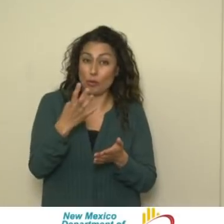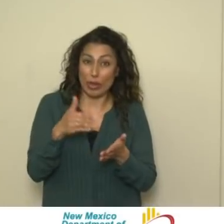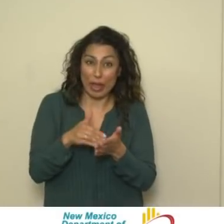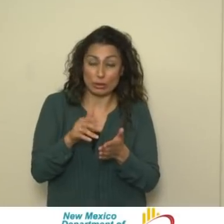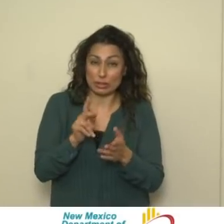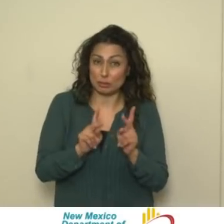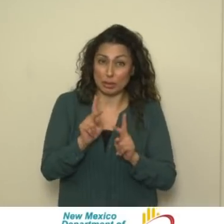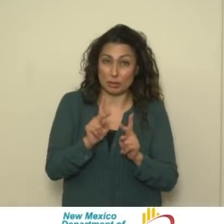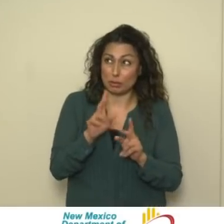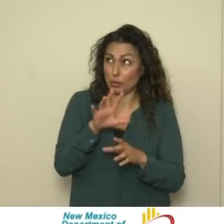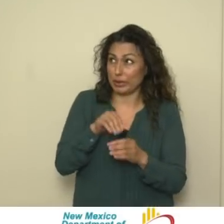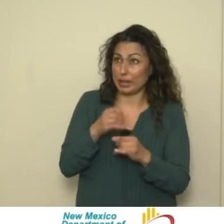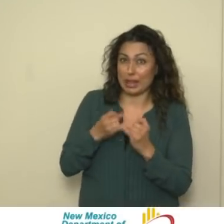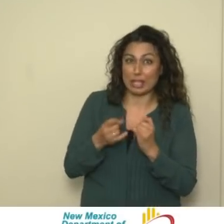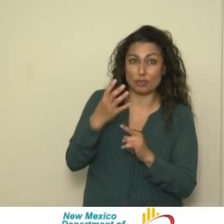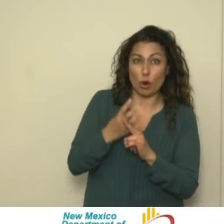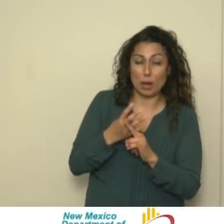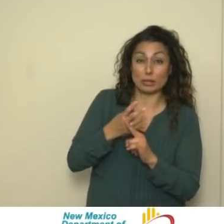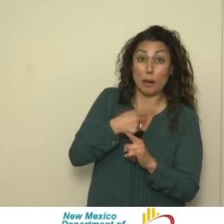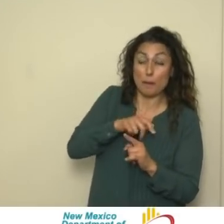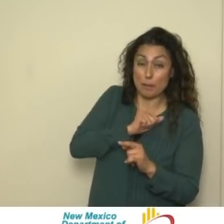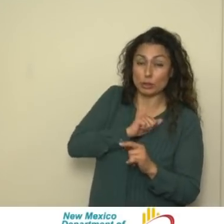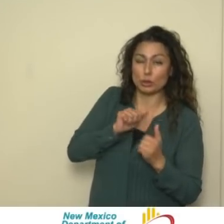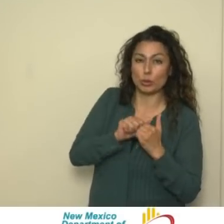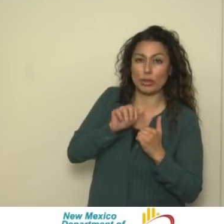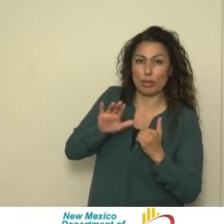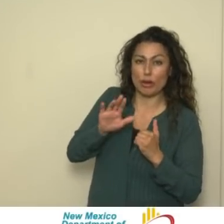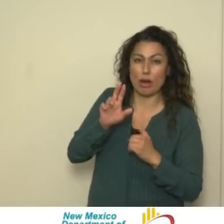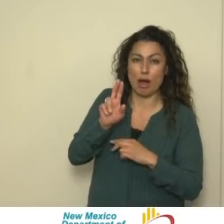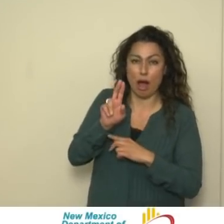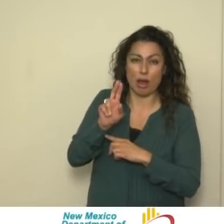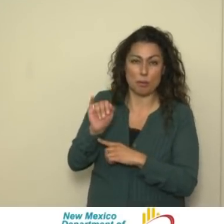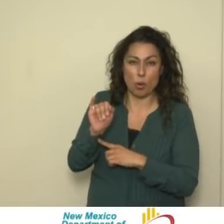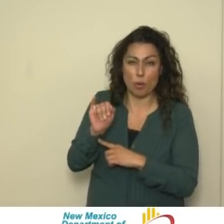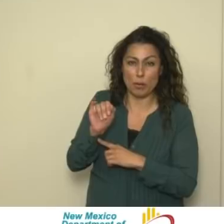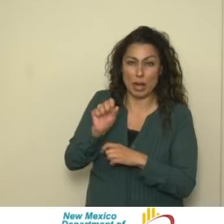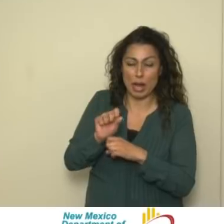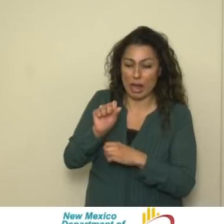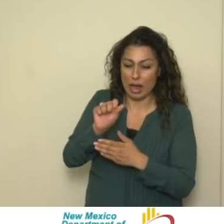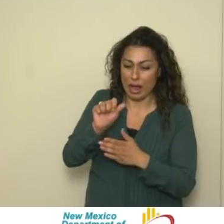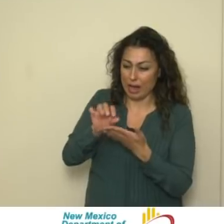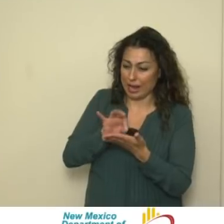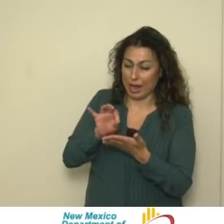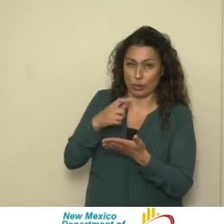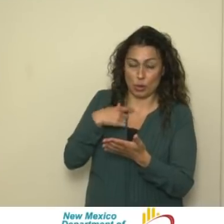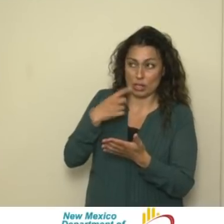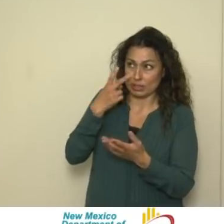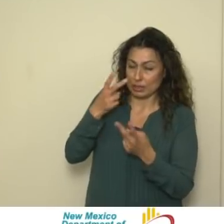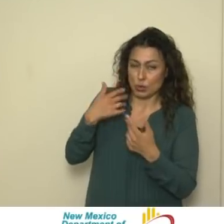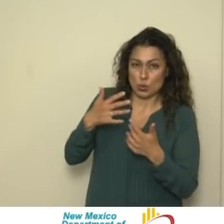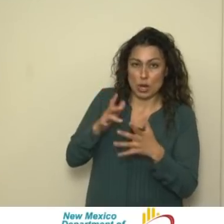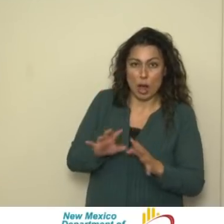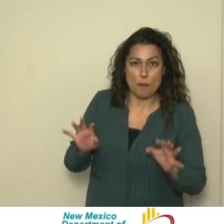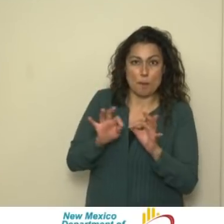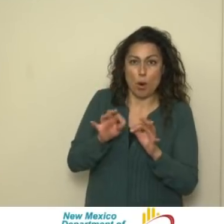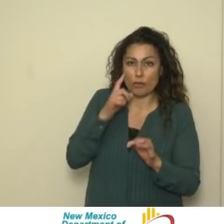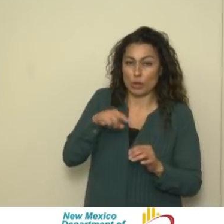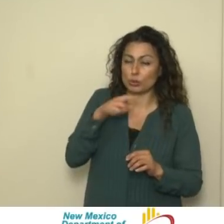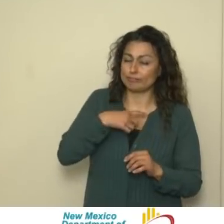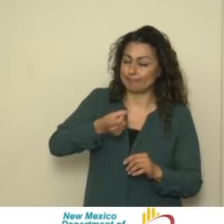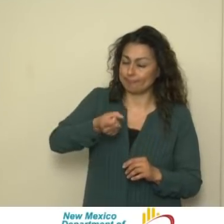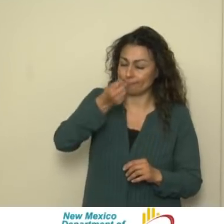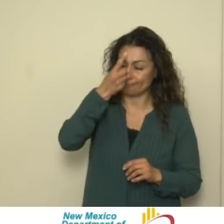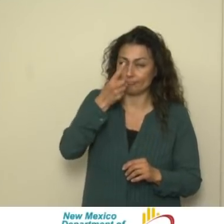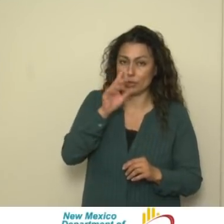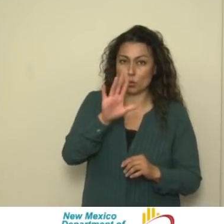individually in the last 4 months personally with their unemployment accounts. We hear how important this is to you, and we get where